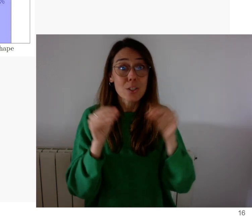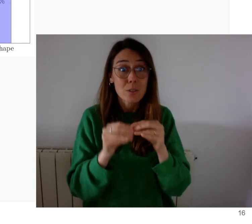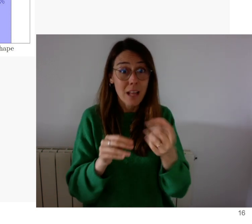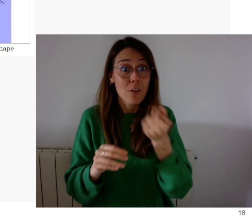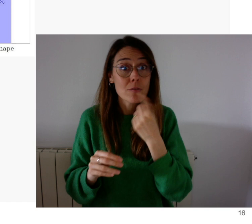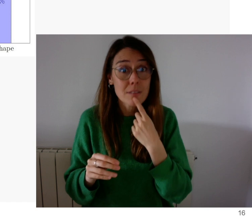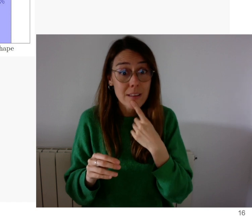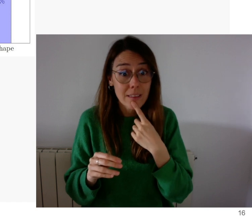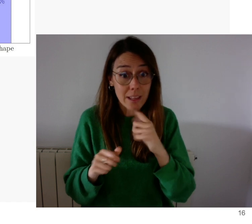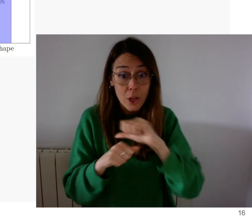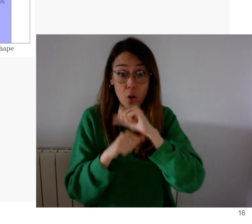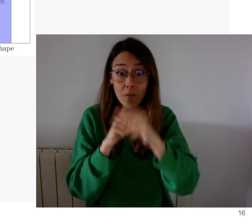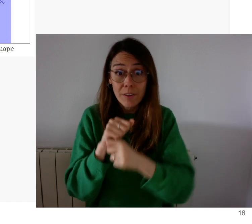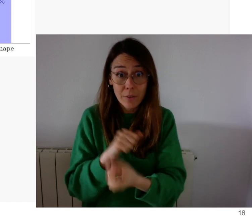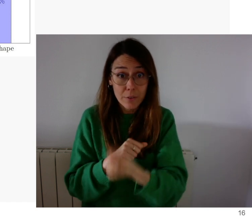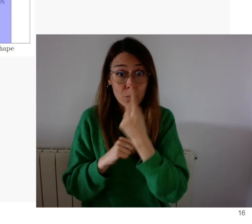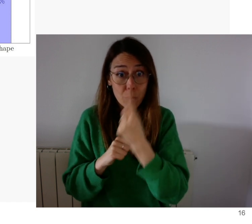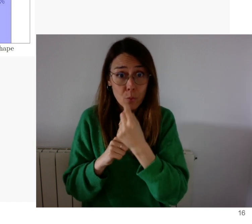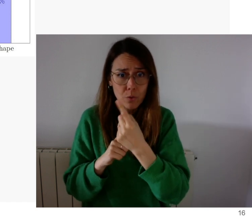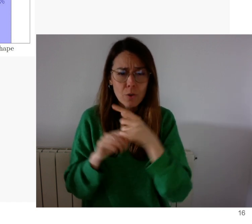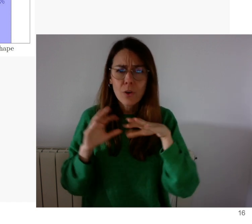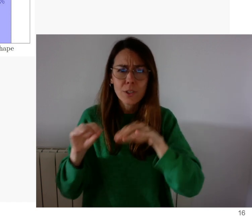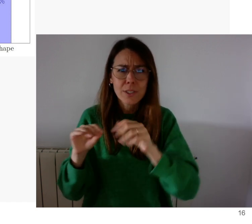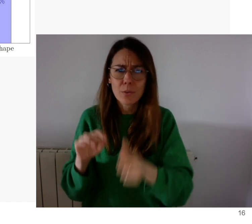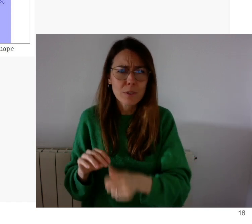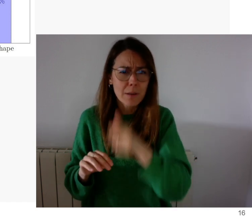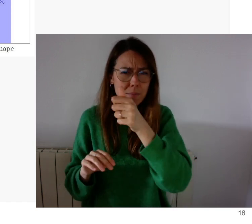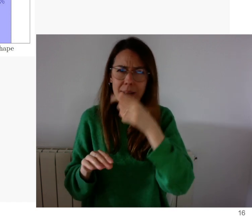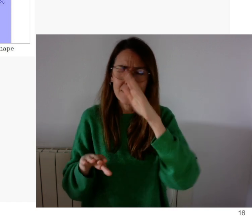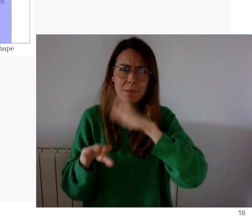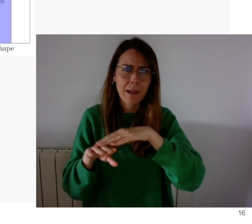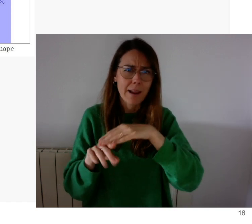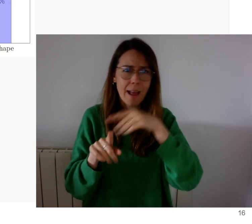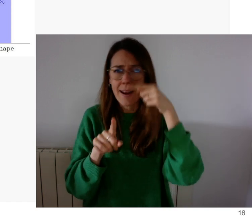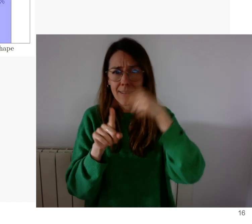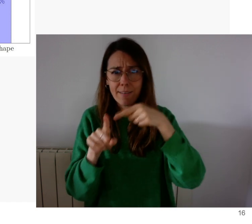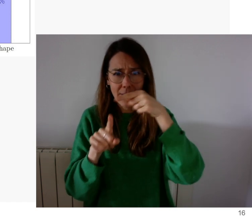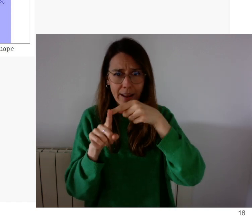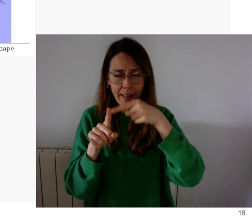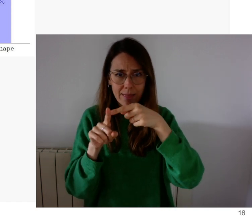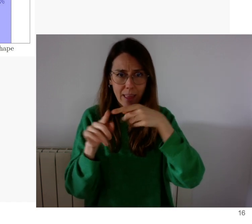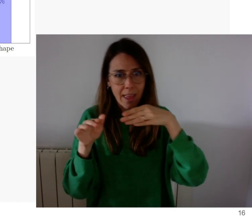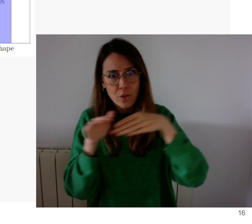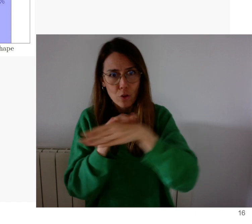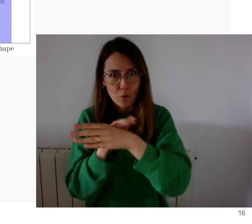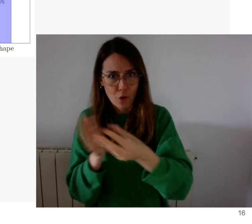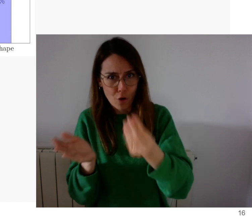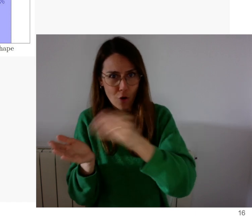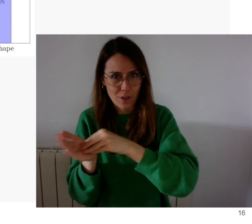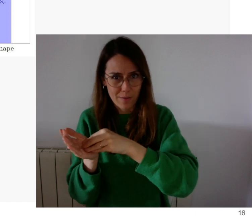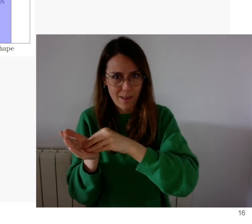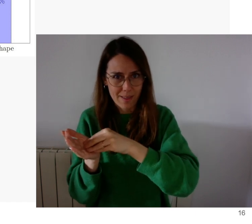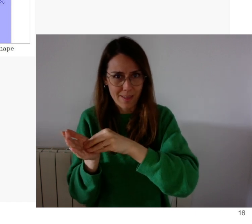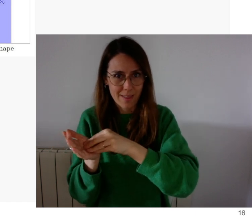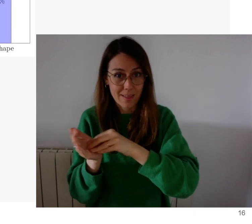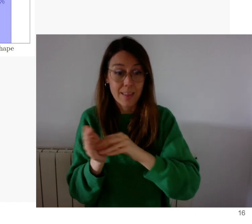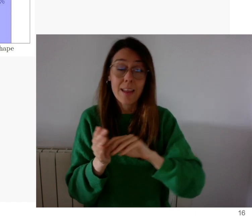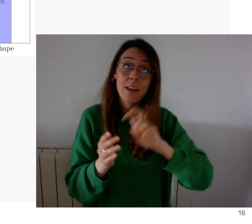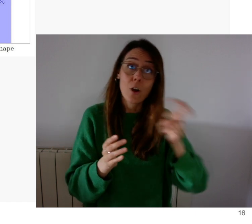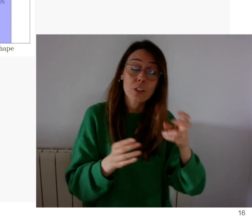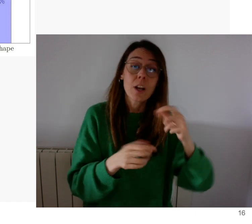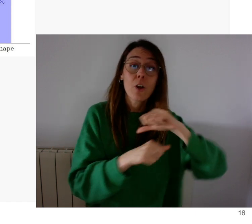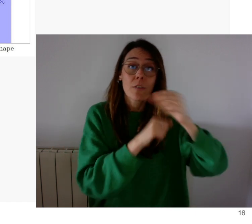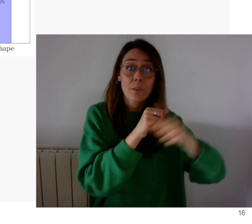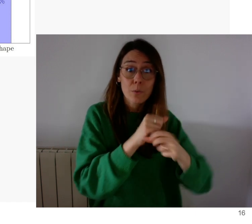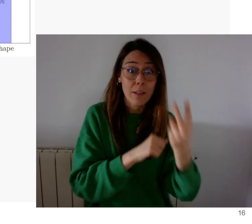the referent that the classifier construction was expressing. So we found that the one